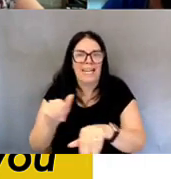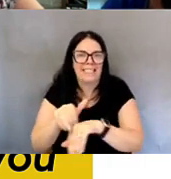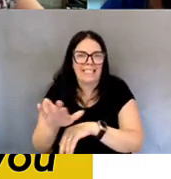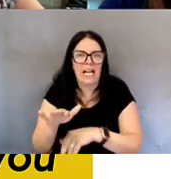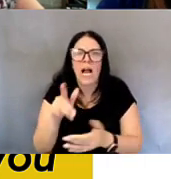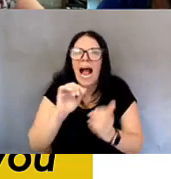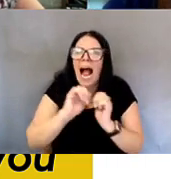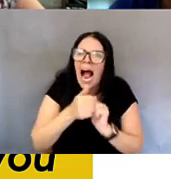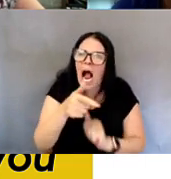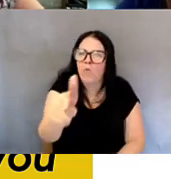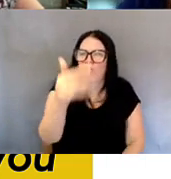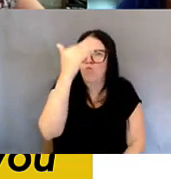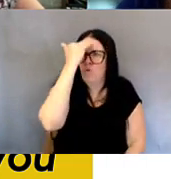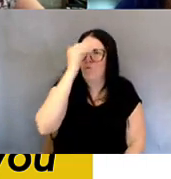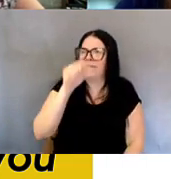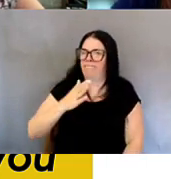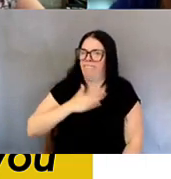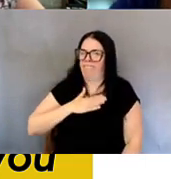direction to send.